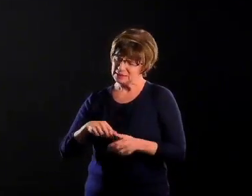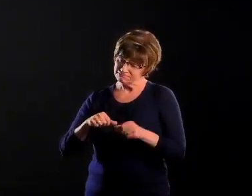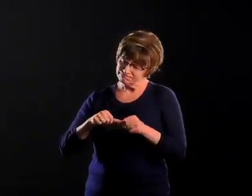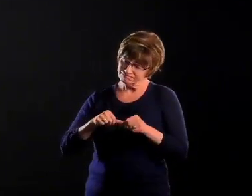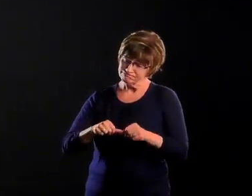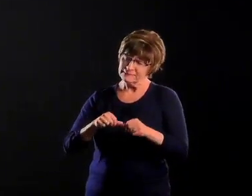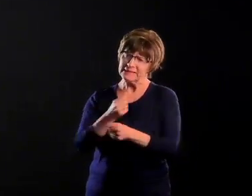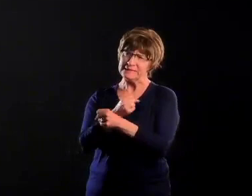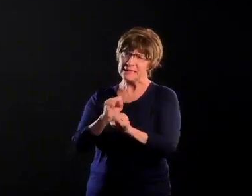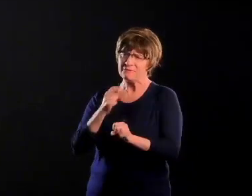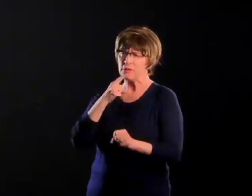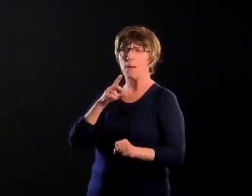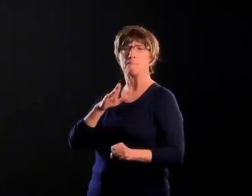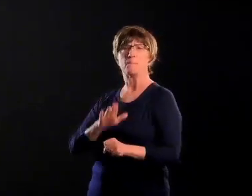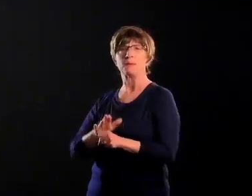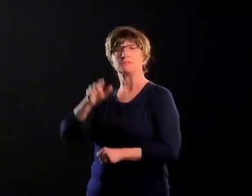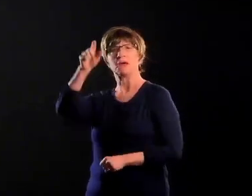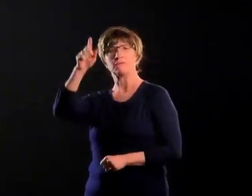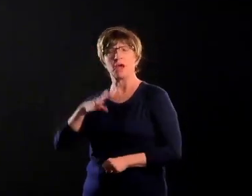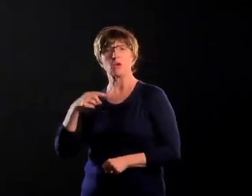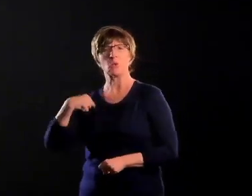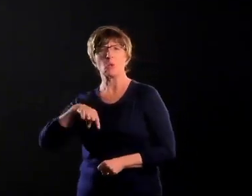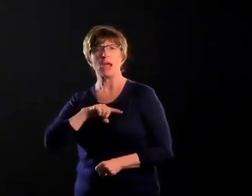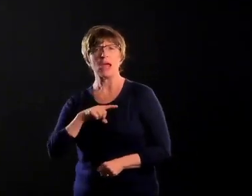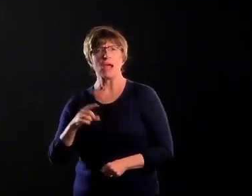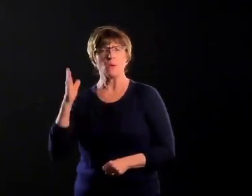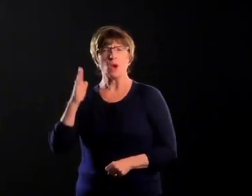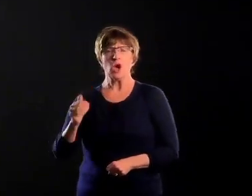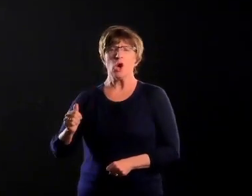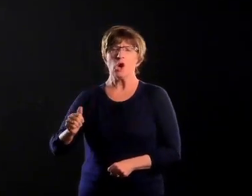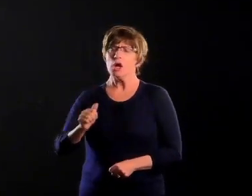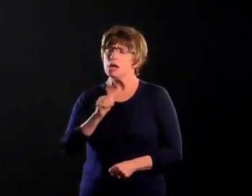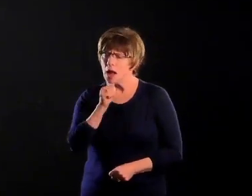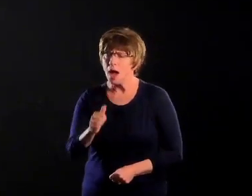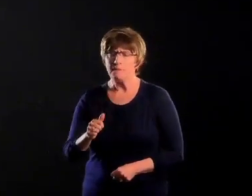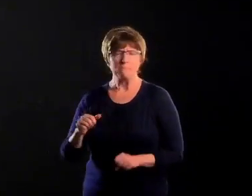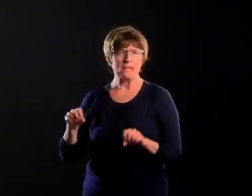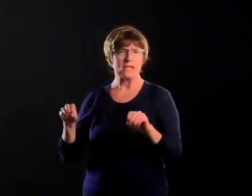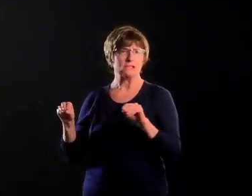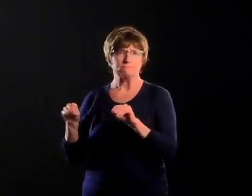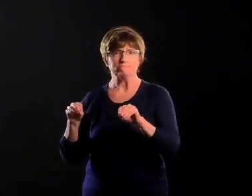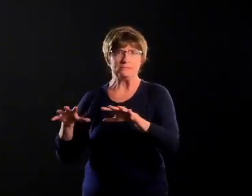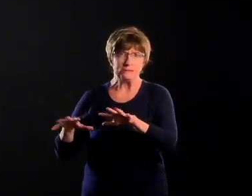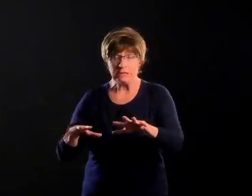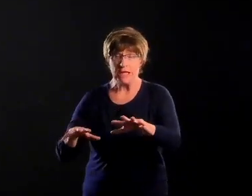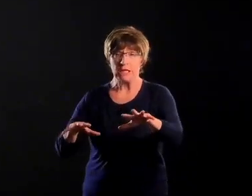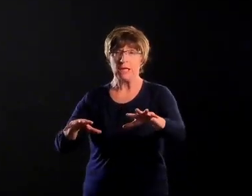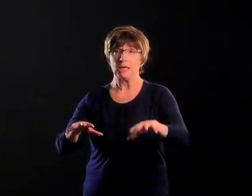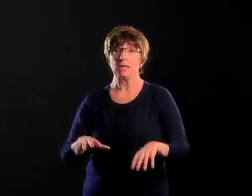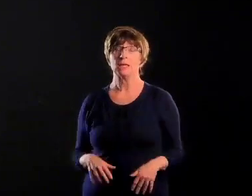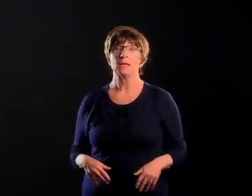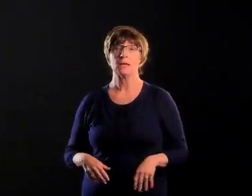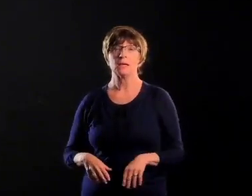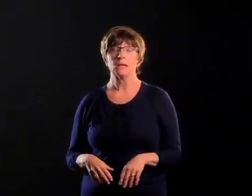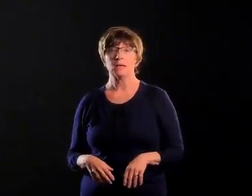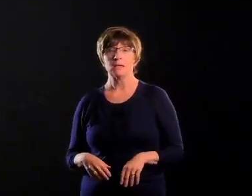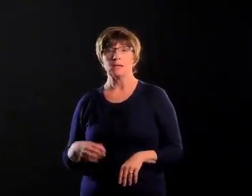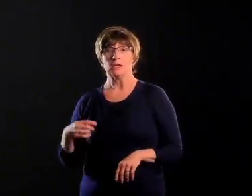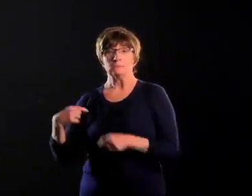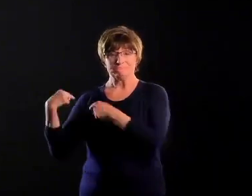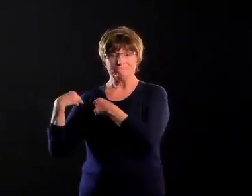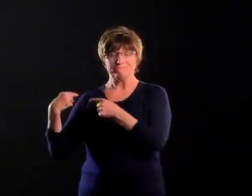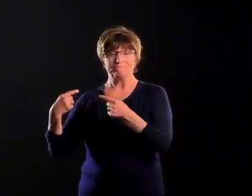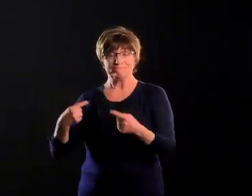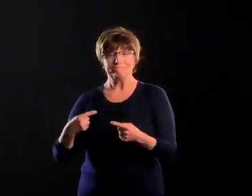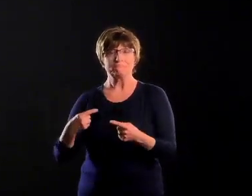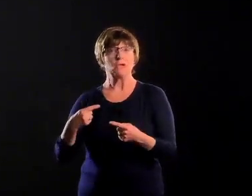the promises of God. We will not be shaken. And so as we have been in this time of 40